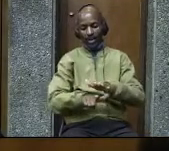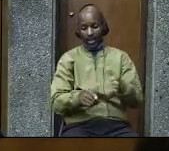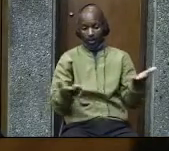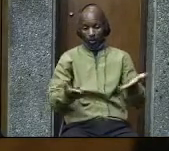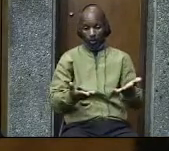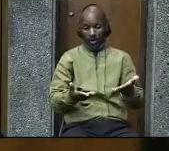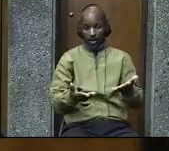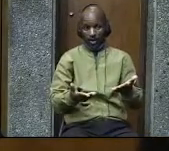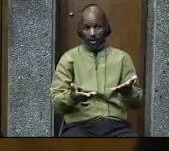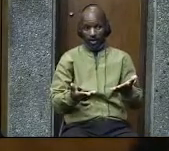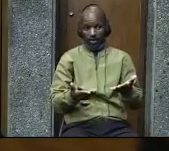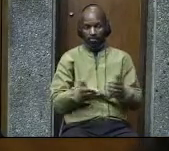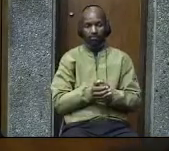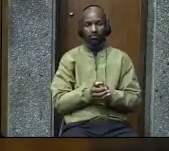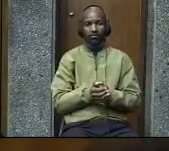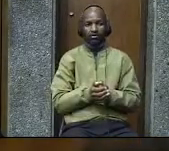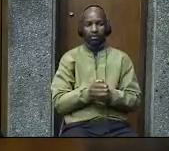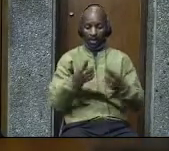our